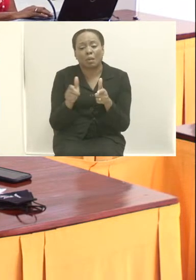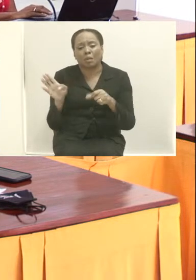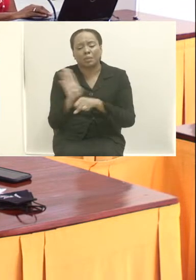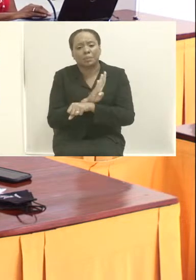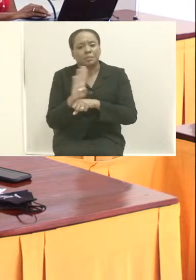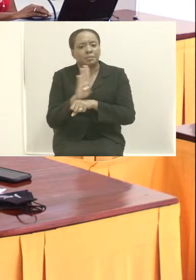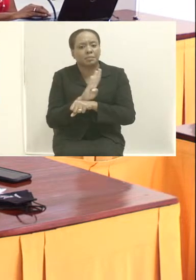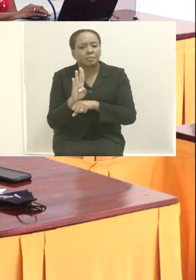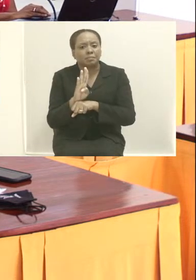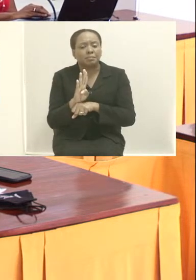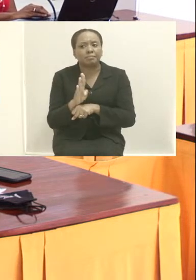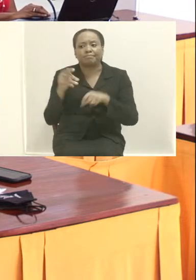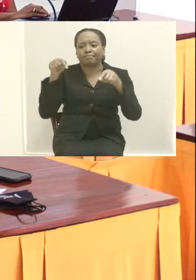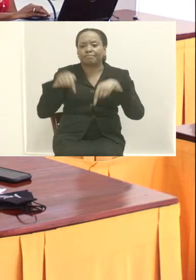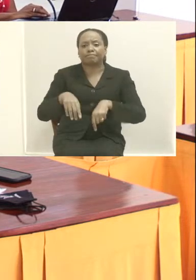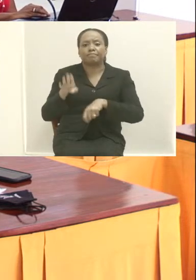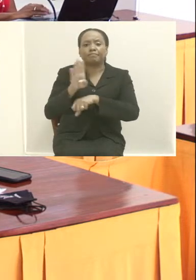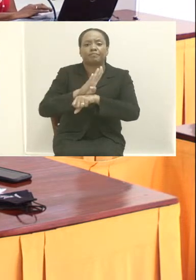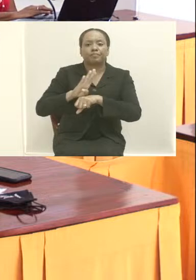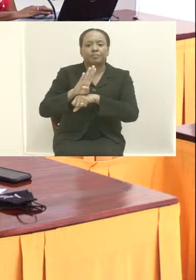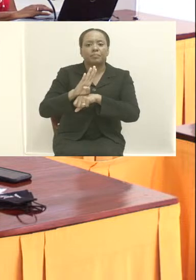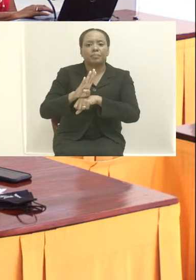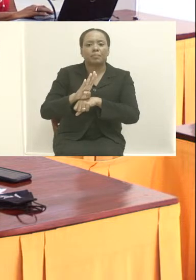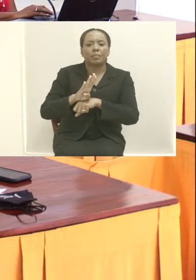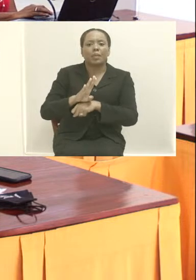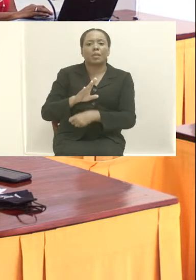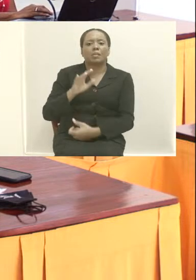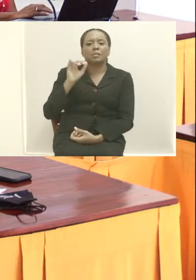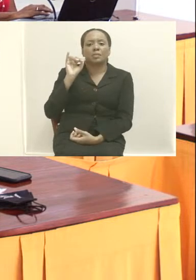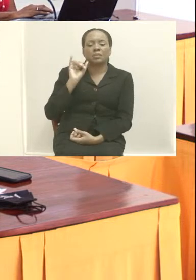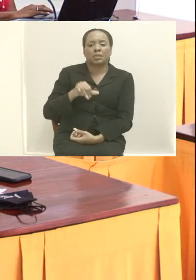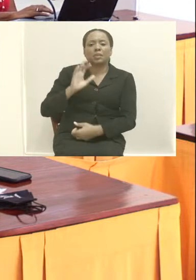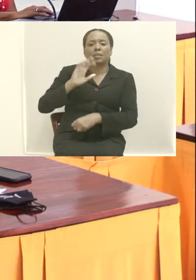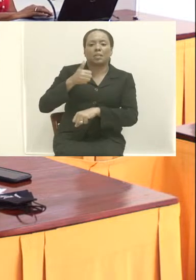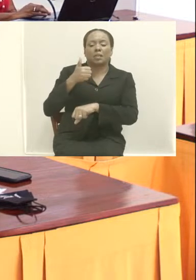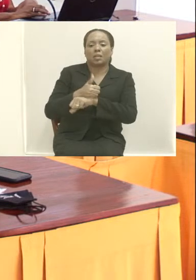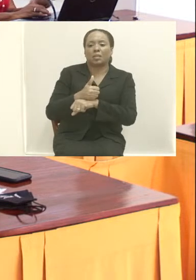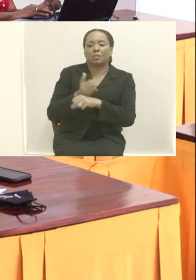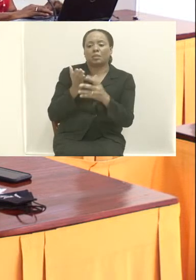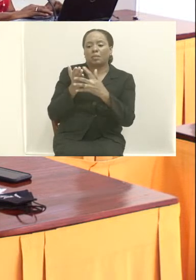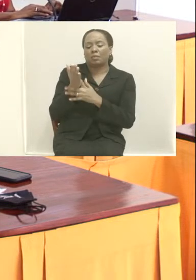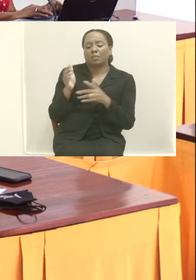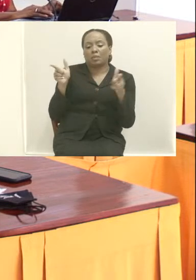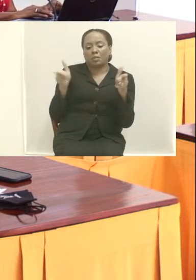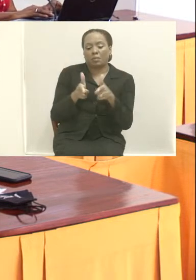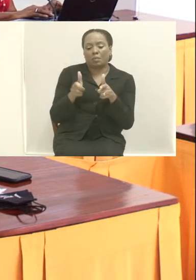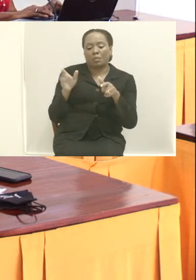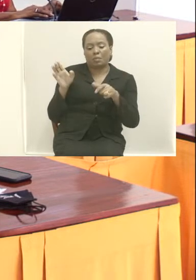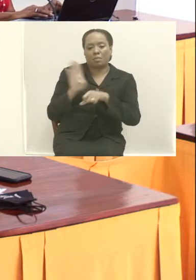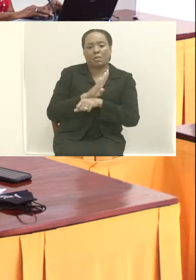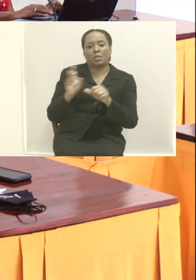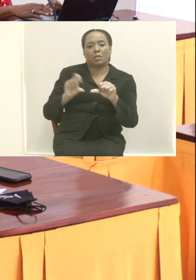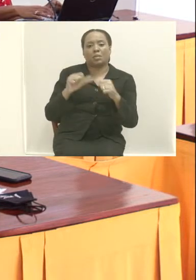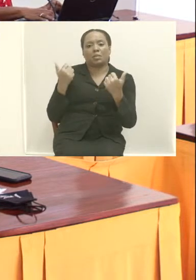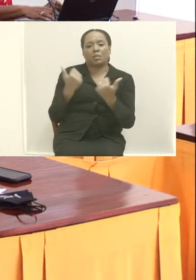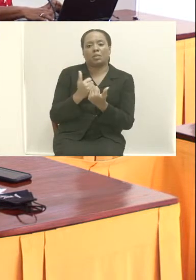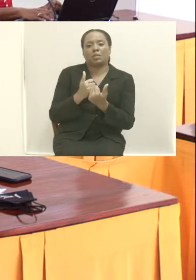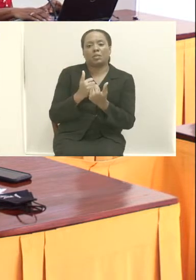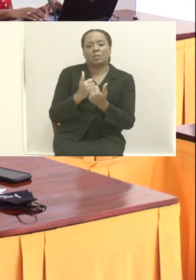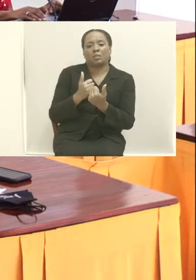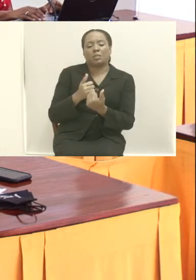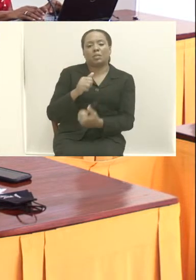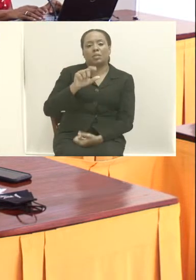sector in Barbados was commissioned by the Small Business Association in 2016 and done by the Sir